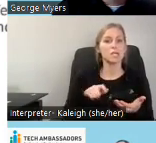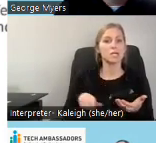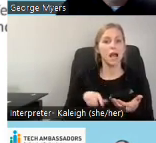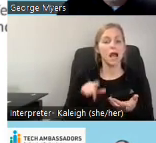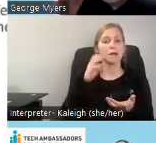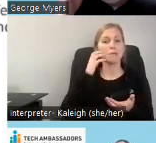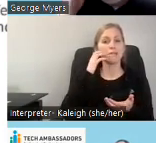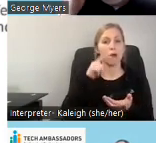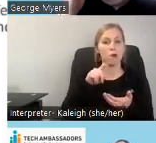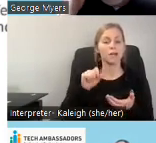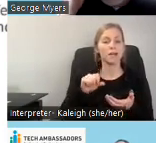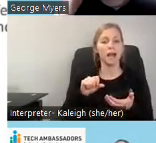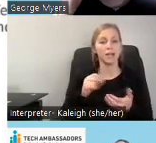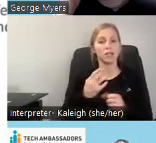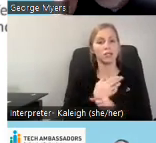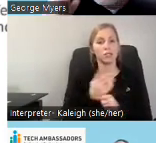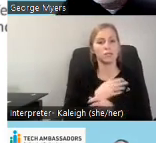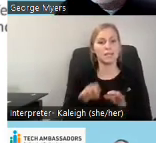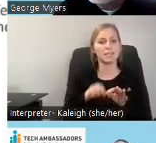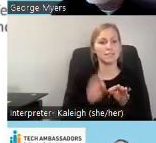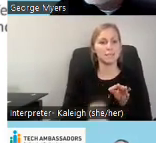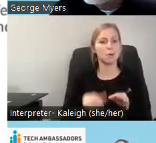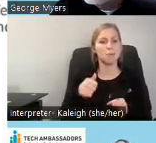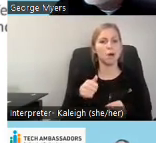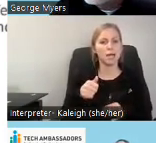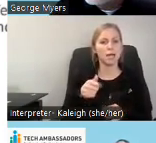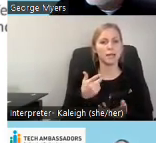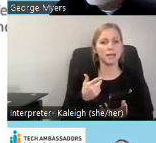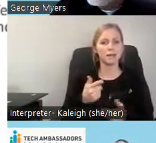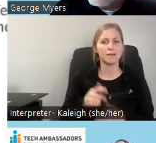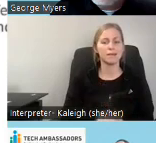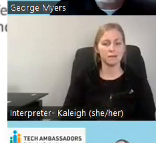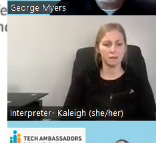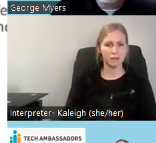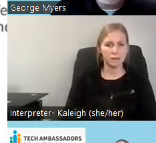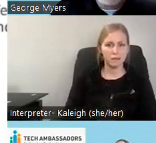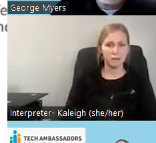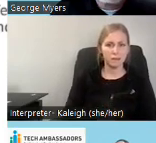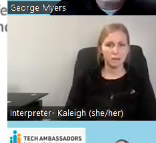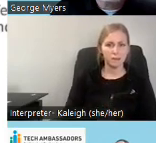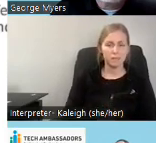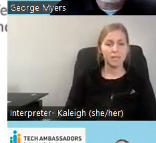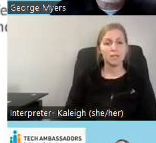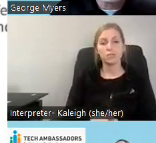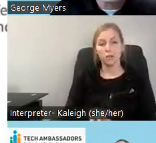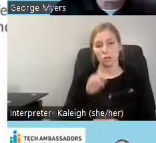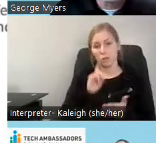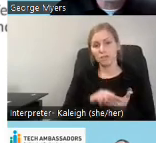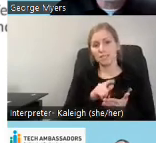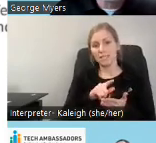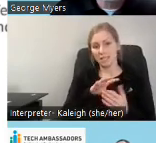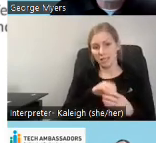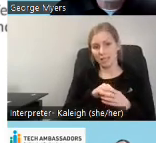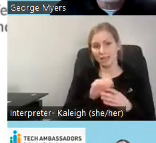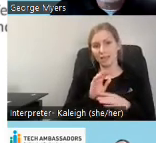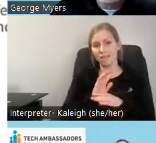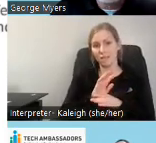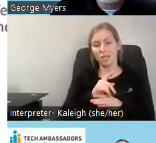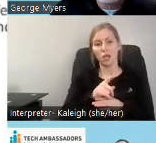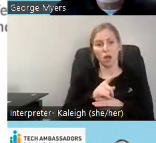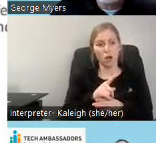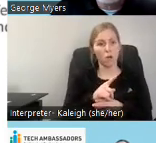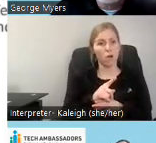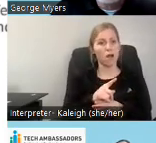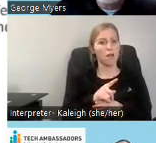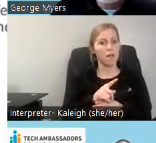all by using a simple button beside my right knee. As you will see in the video, as I hold the button by